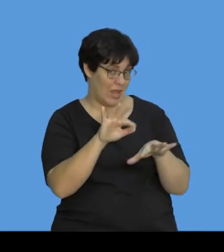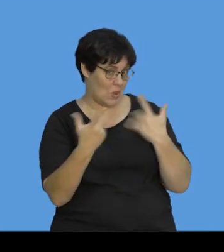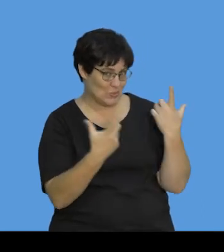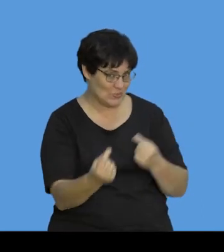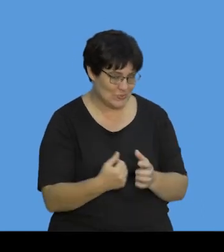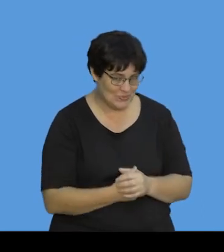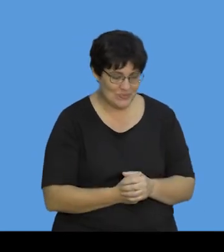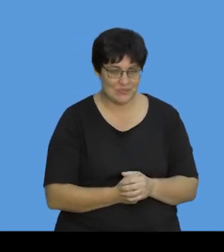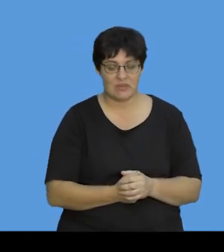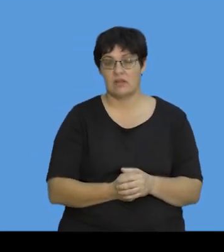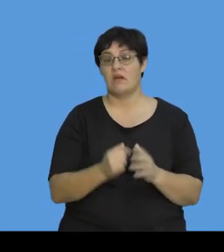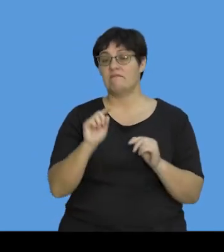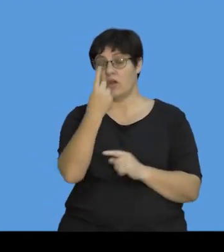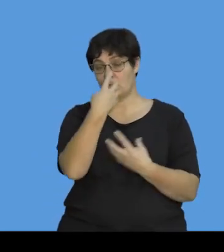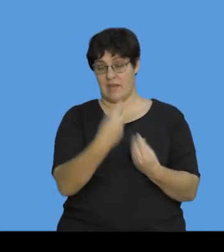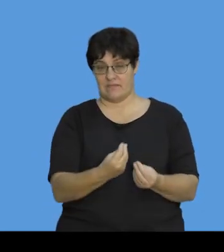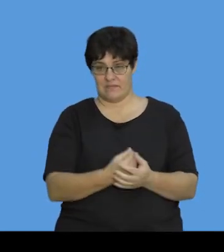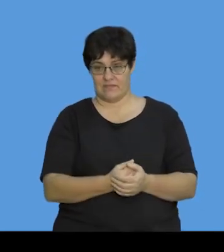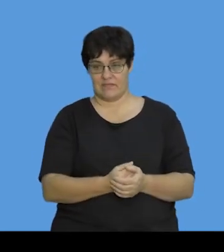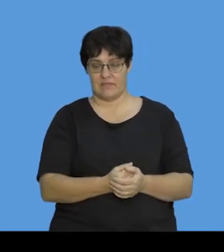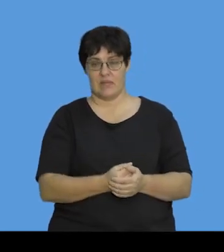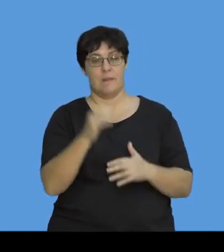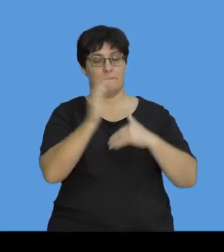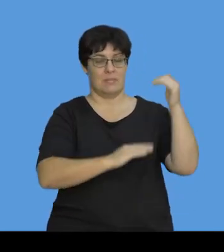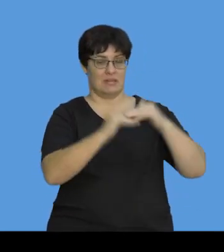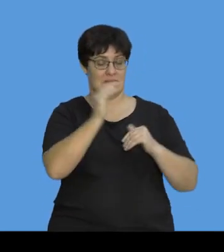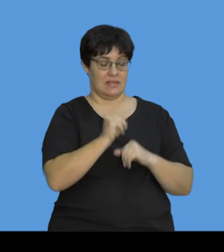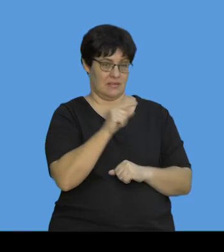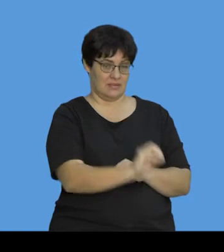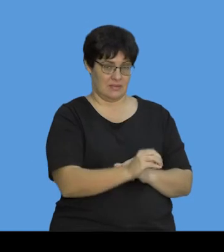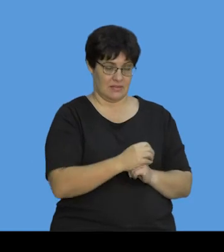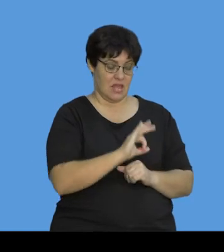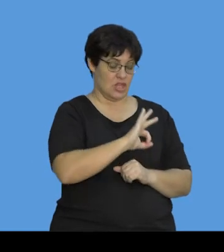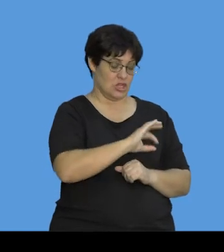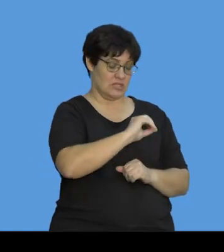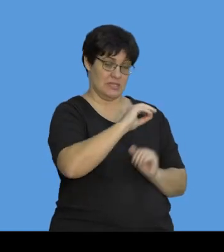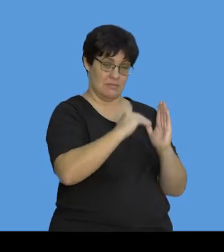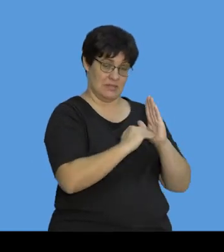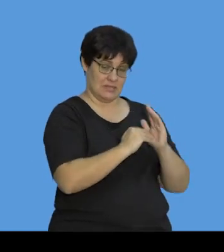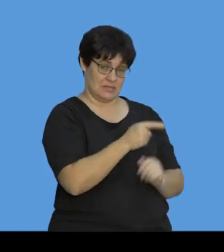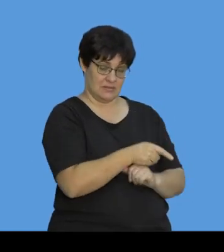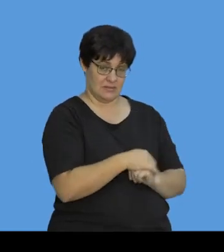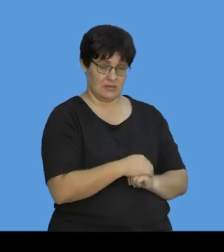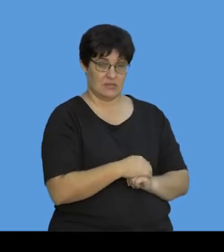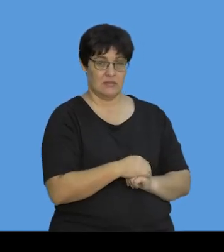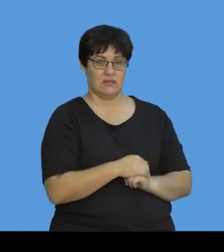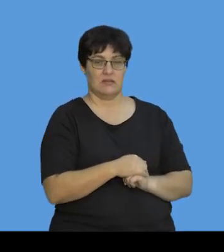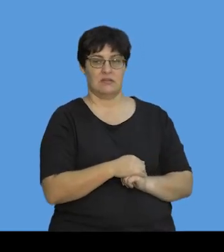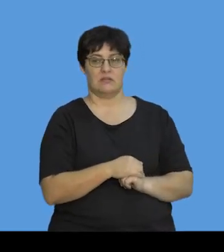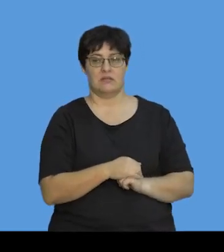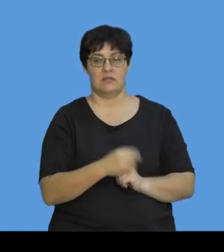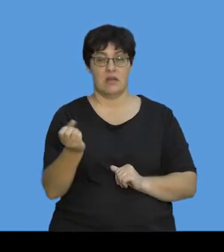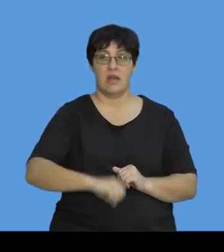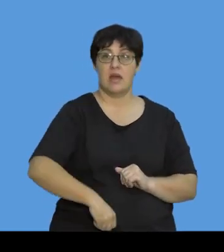go. First thing that we've got, here's my building, which is 30 meters. My